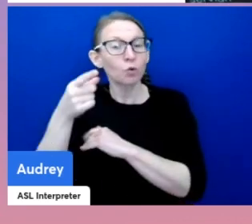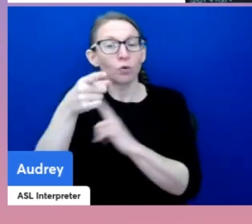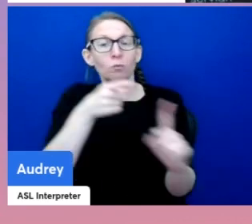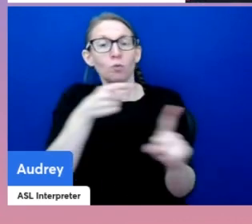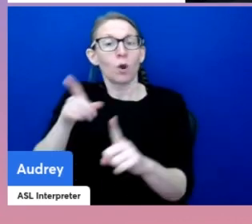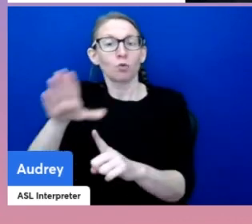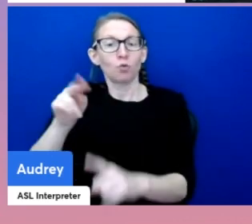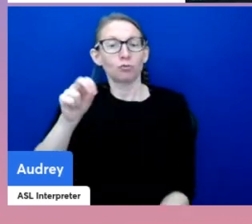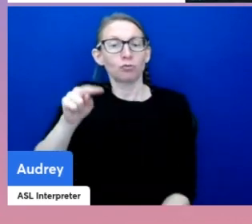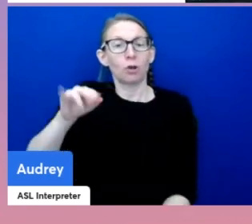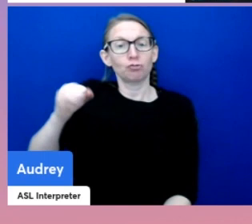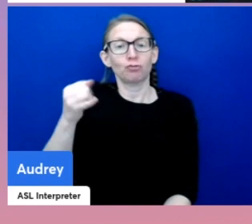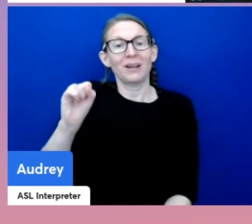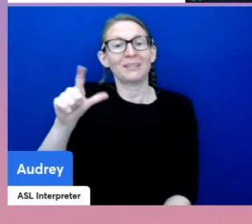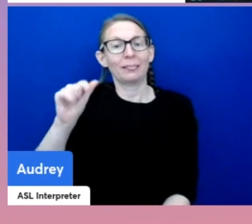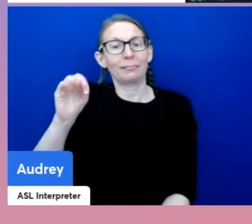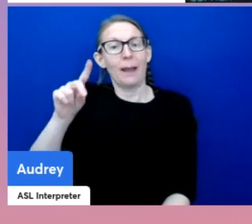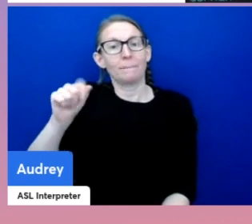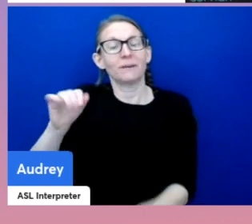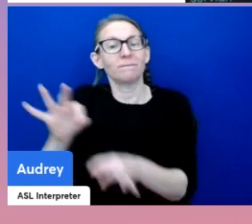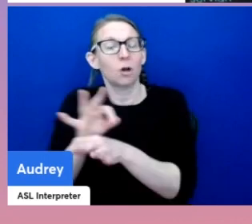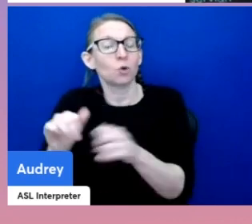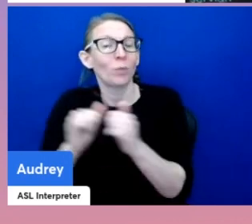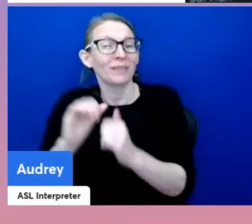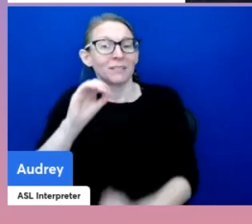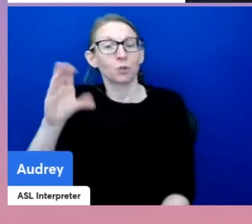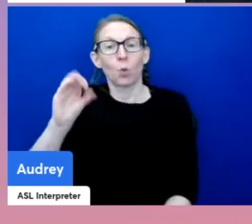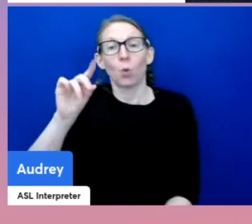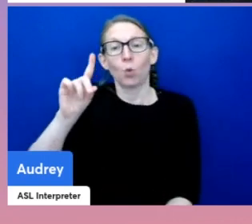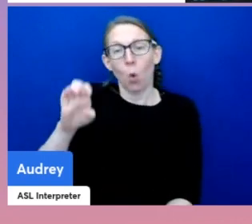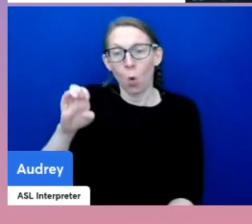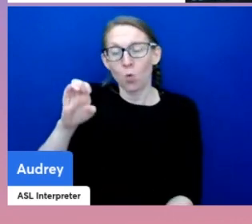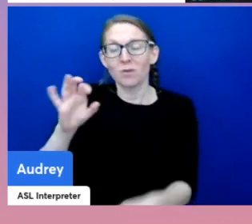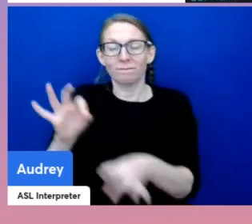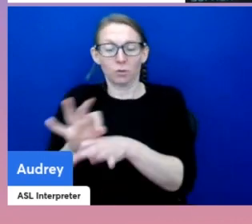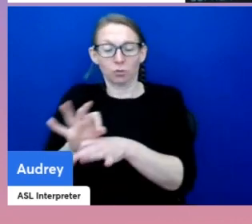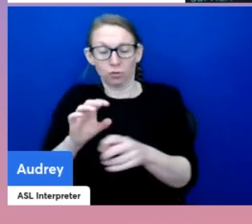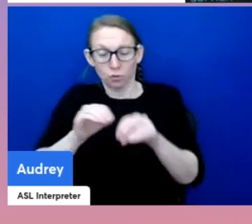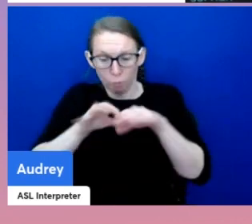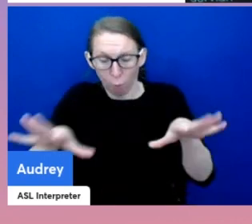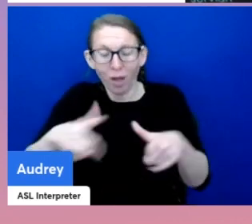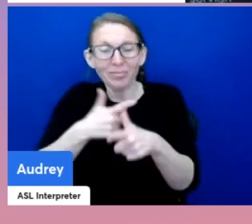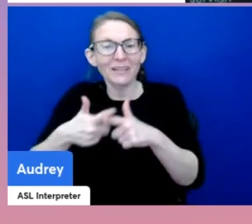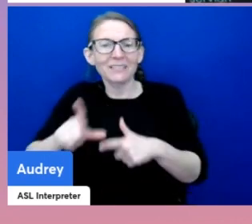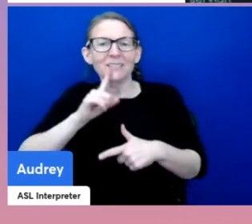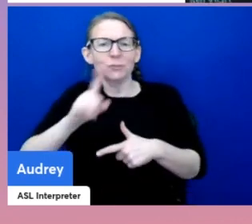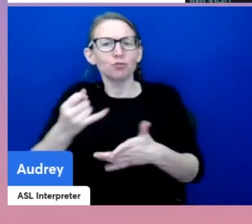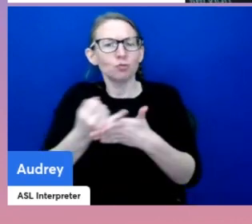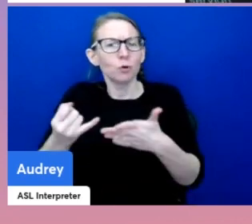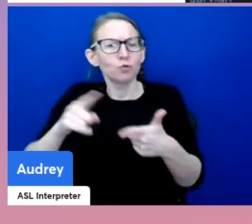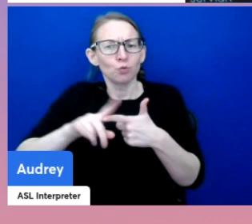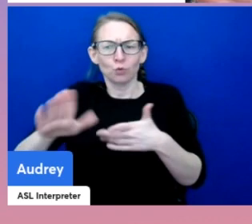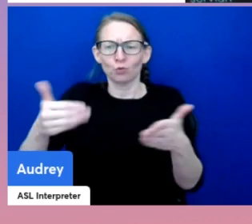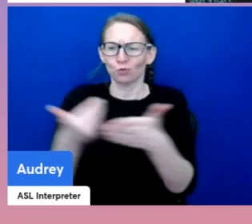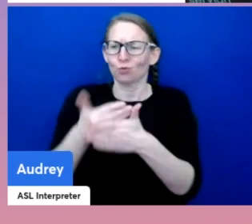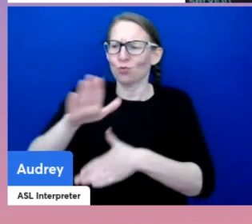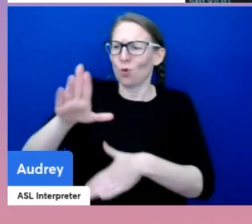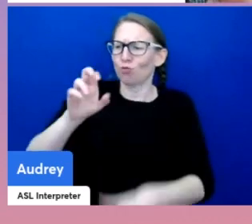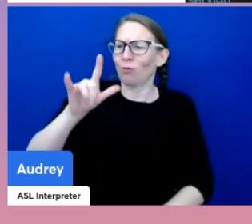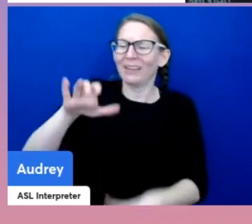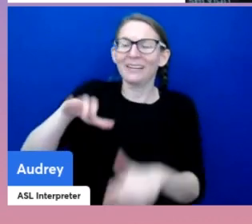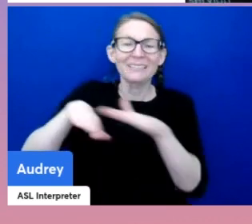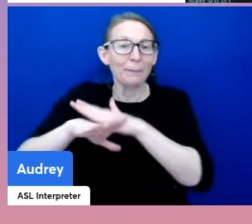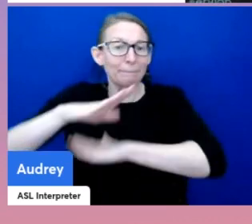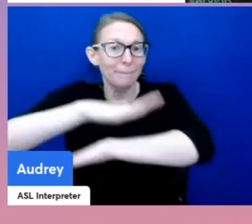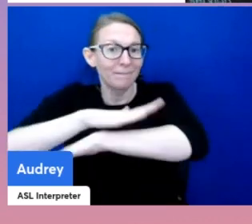Lambda functions, and with zero code changes to your deployed functions, it would then instrument them to hook into New Relic's observability platform. And at the time,